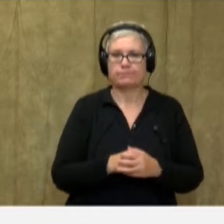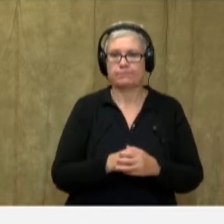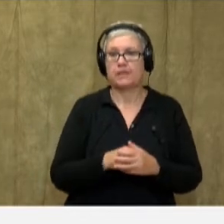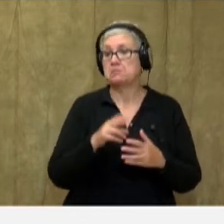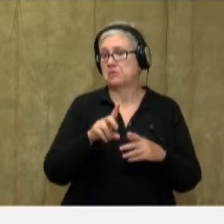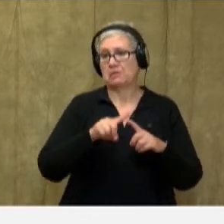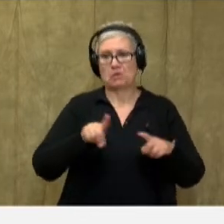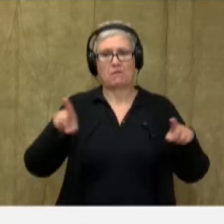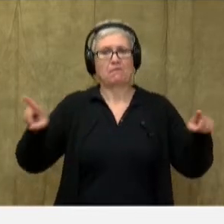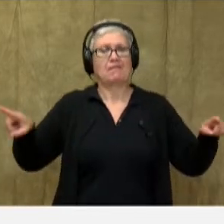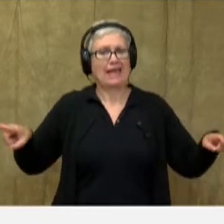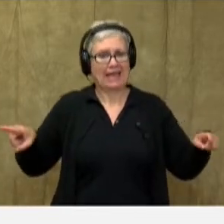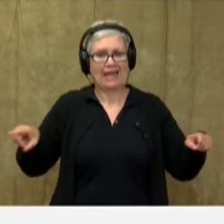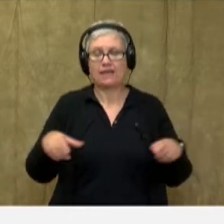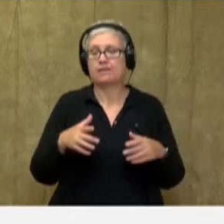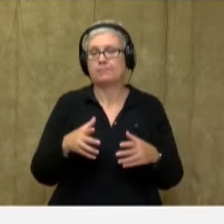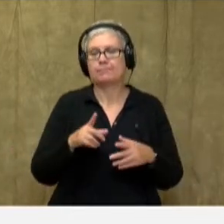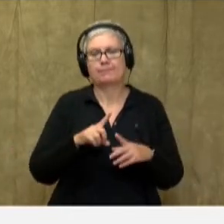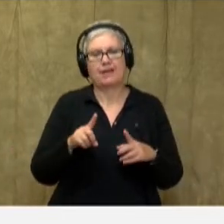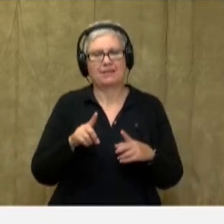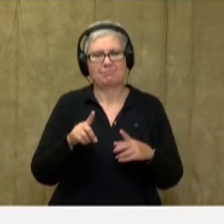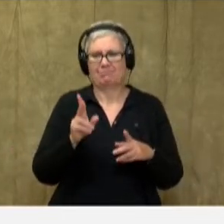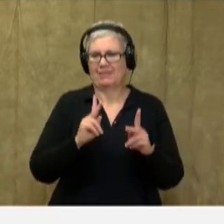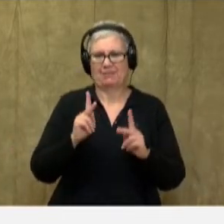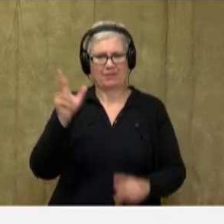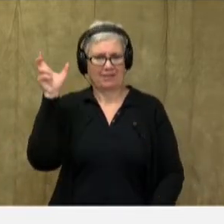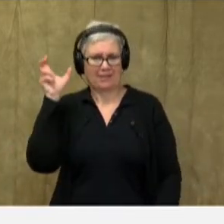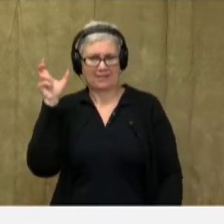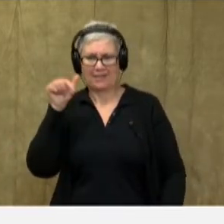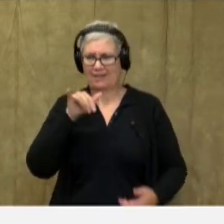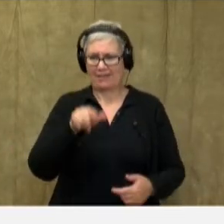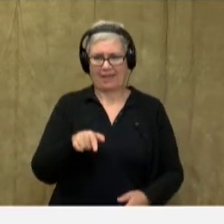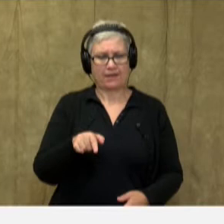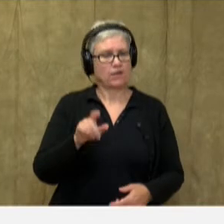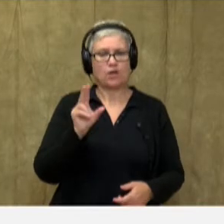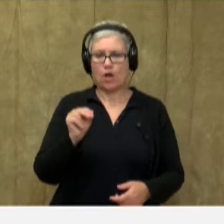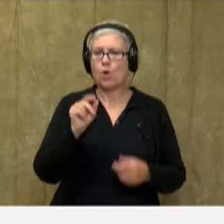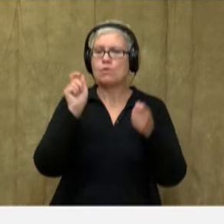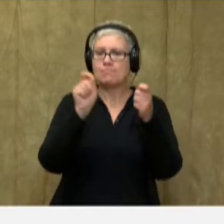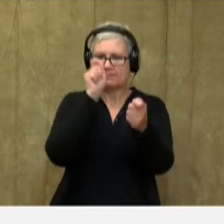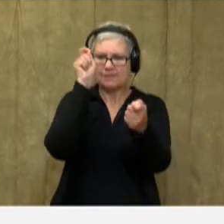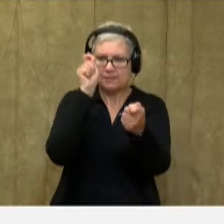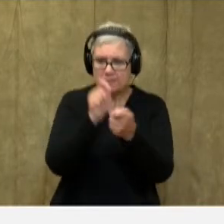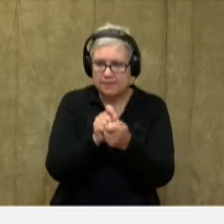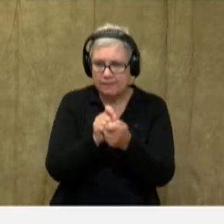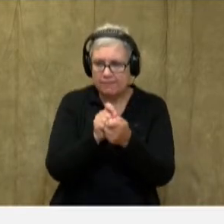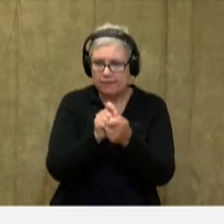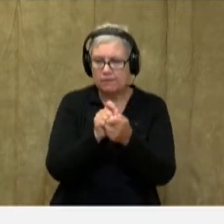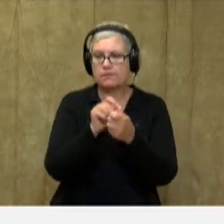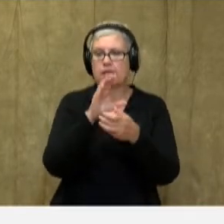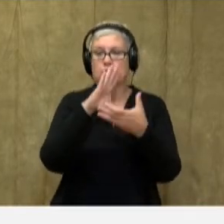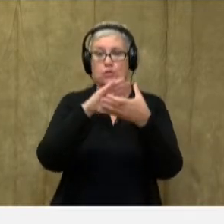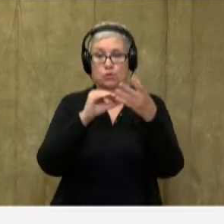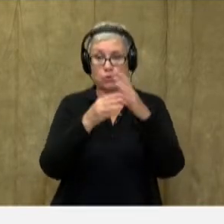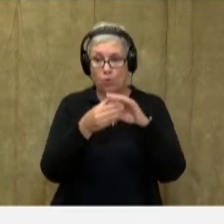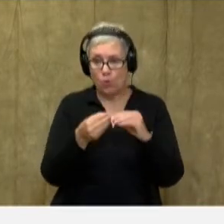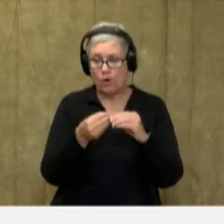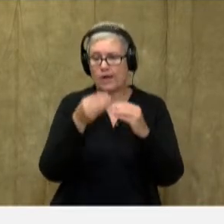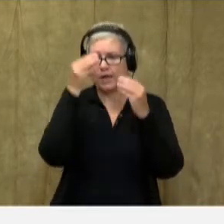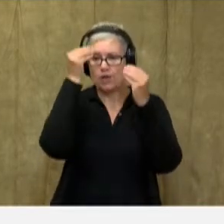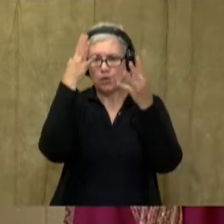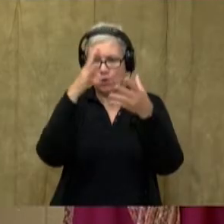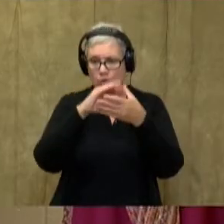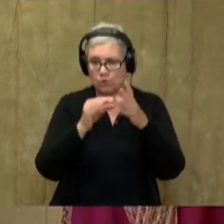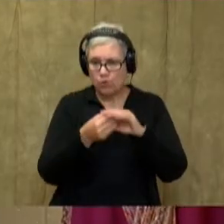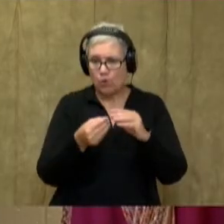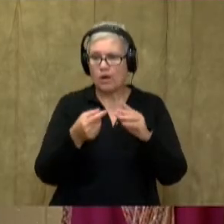vague example, but again, how many people are going to listen to that? You need to make it as specific as possible. A story, a news story, an